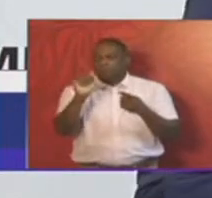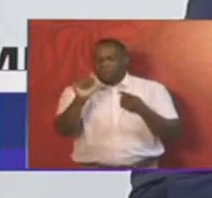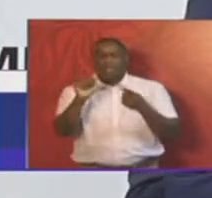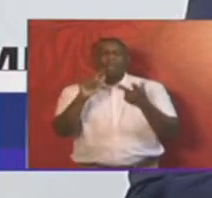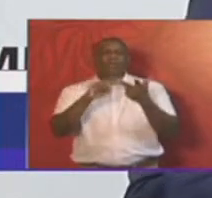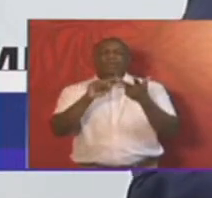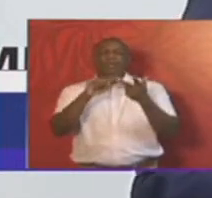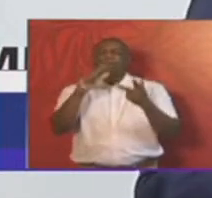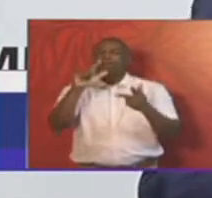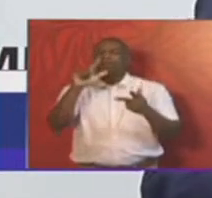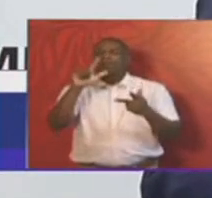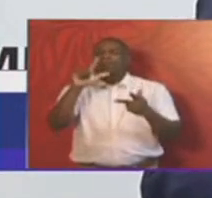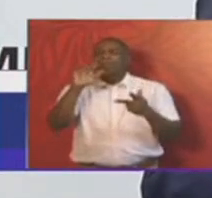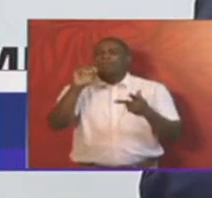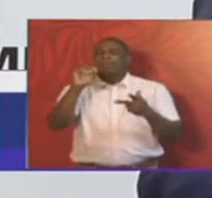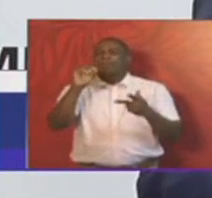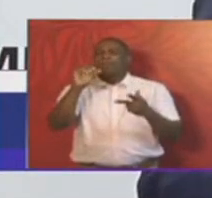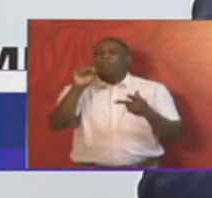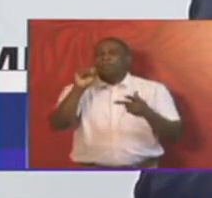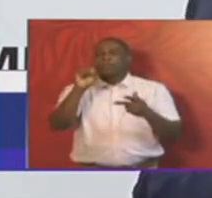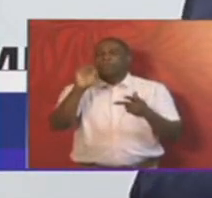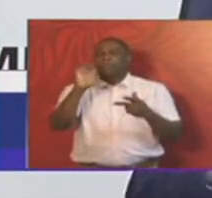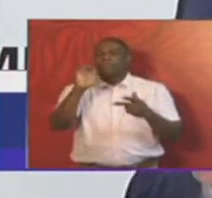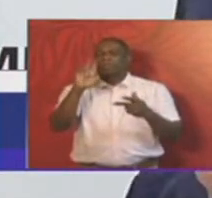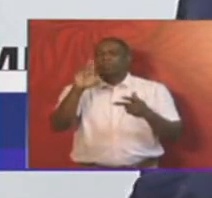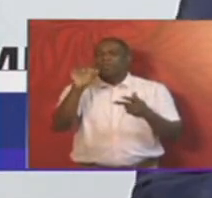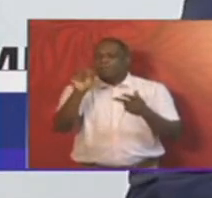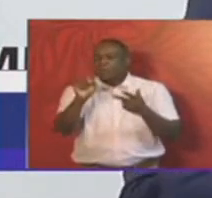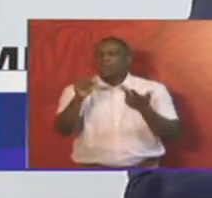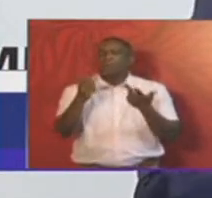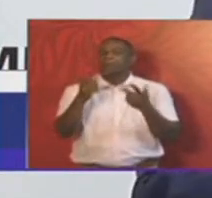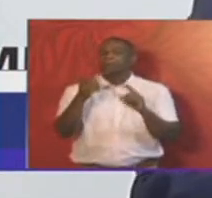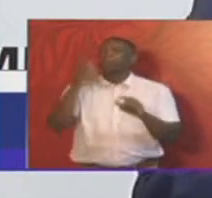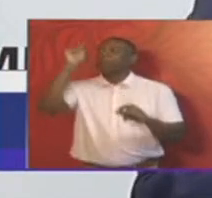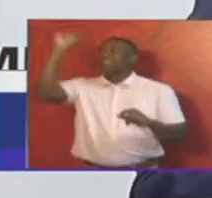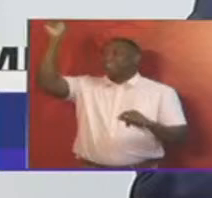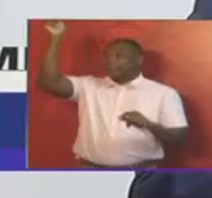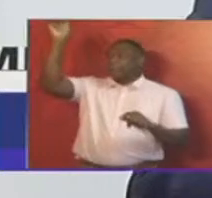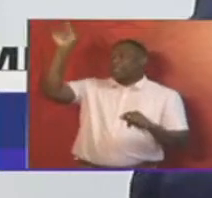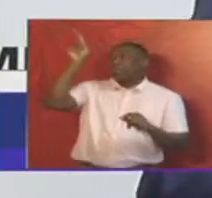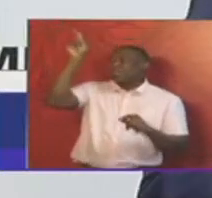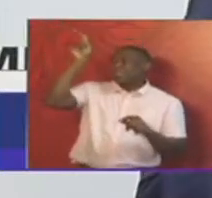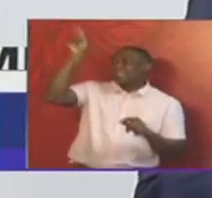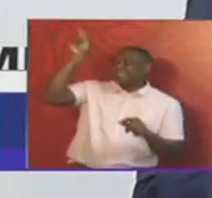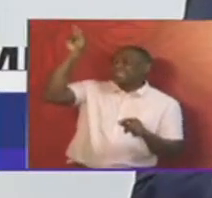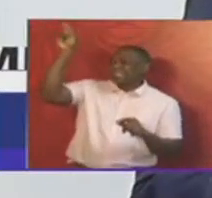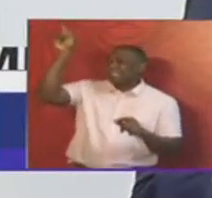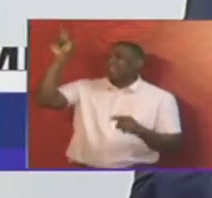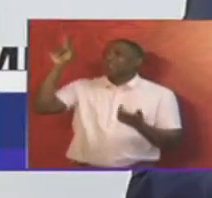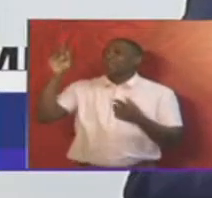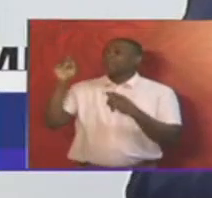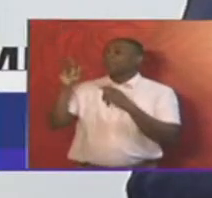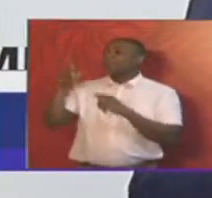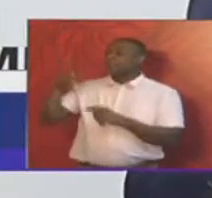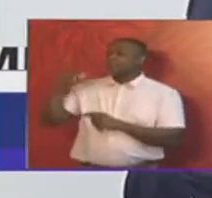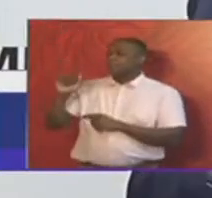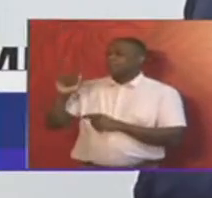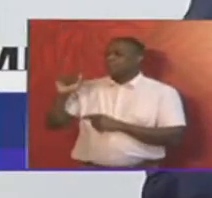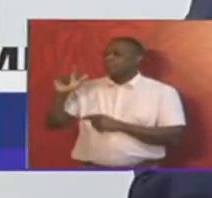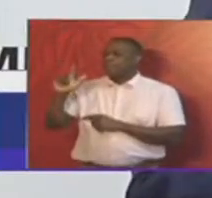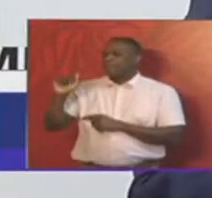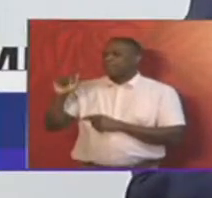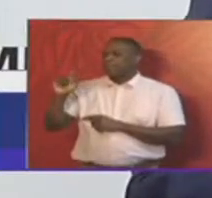etc. In Tobago, communities like Palatuvier, Charlotteville, Speyside, all of